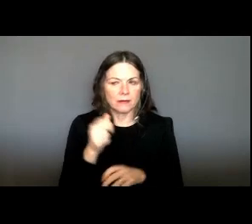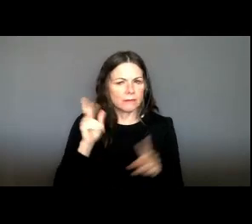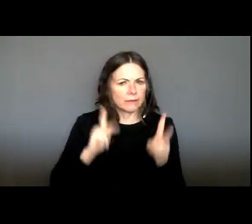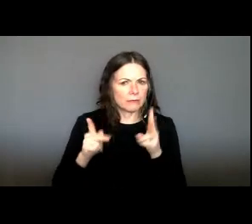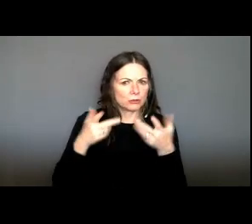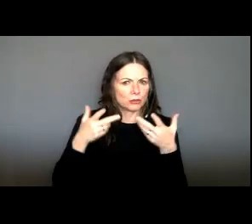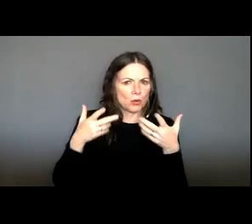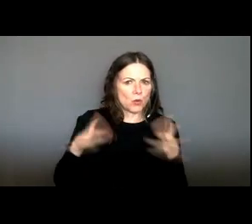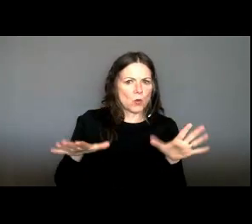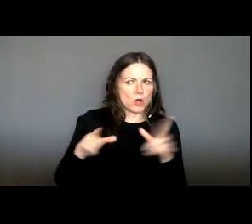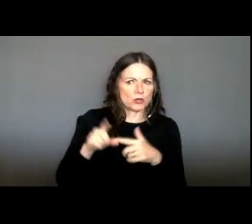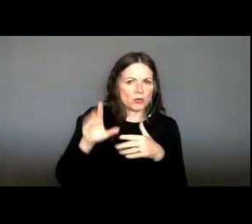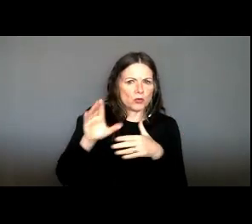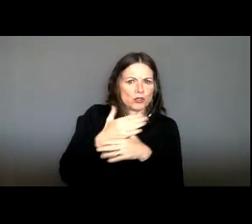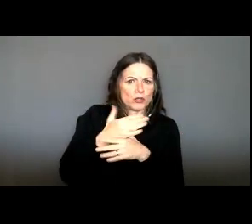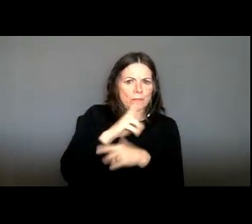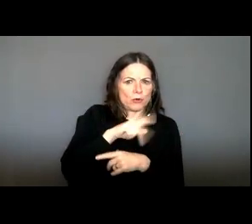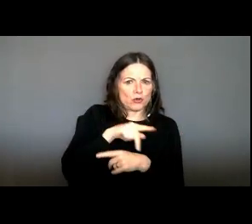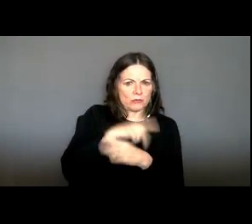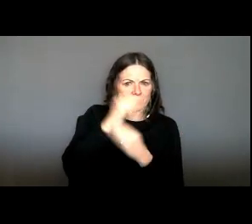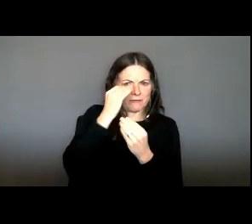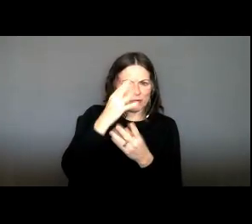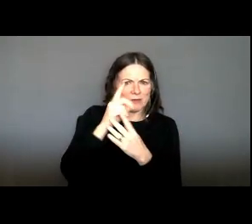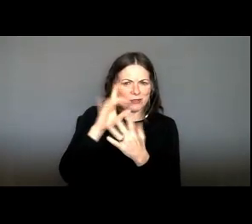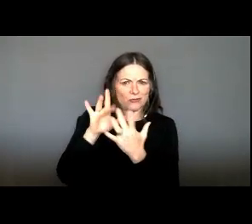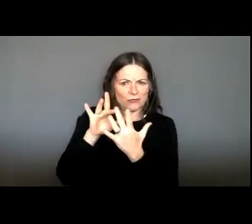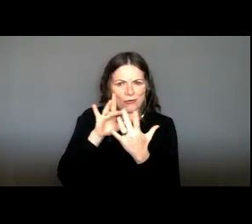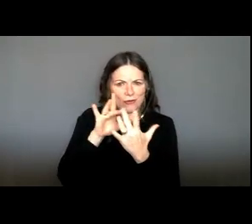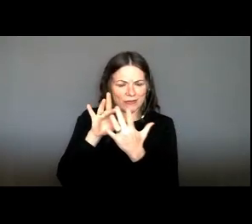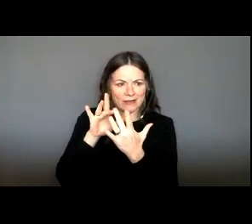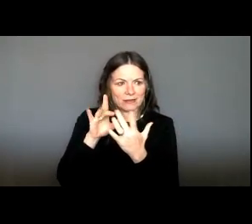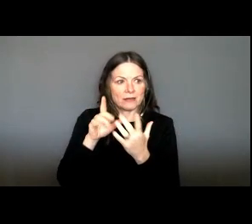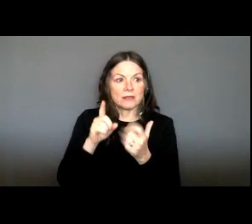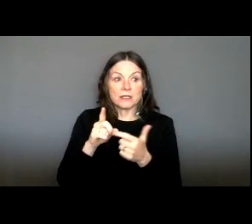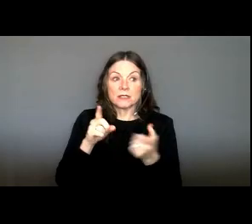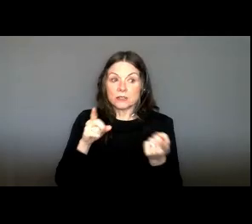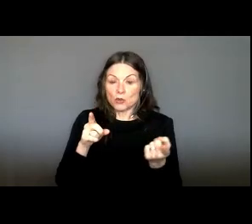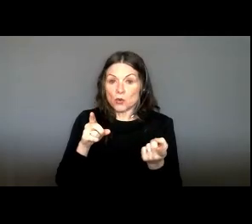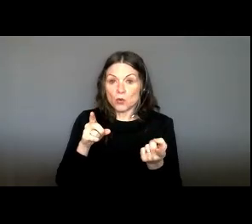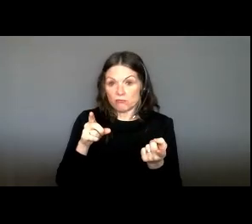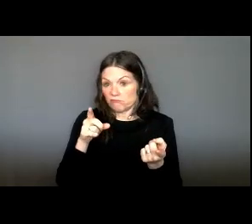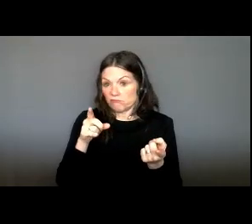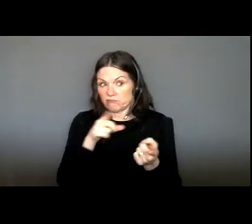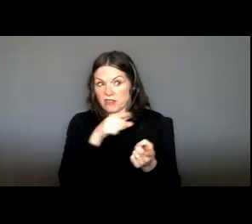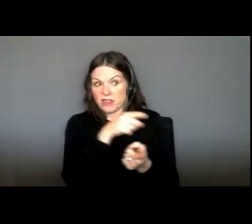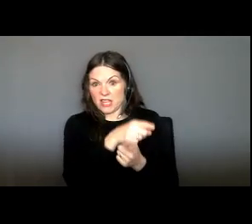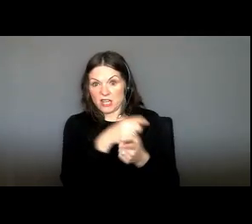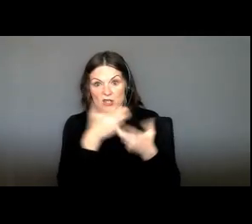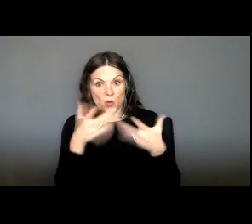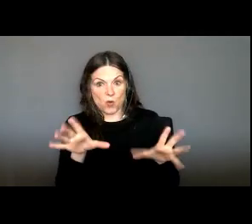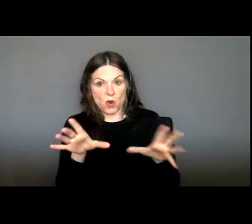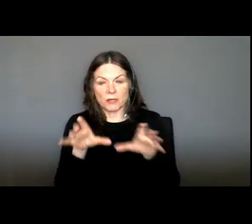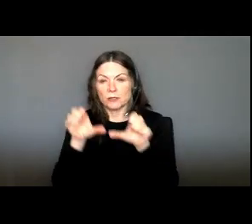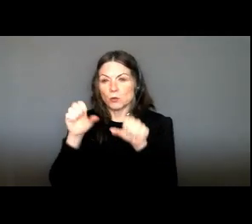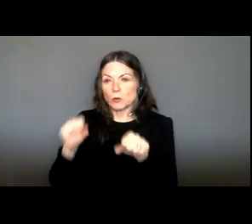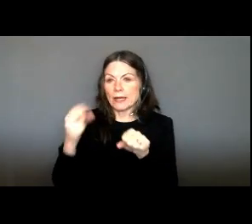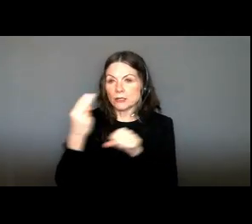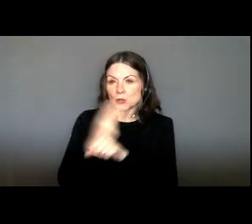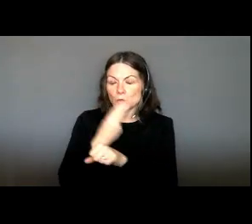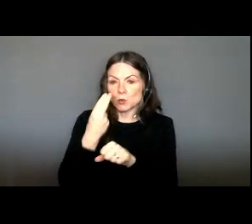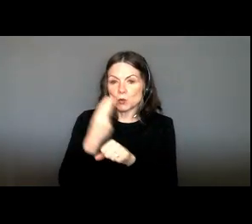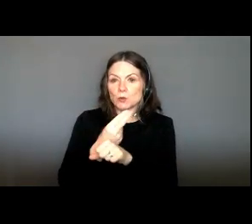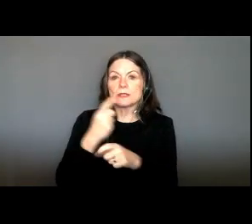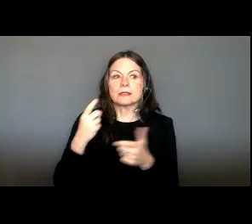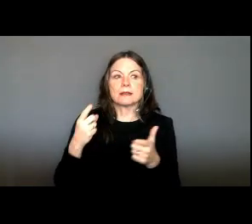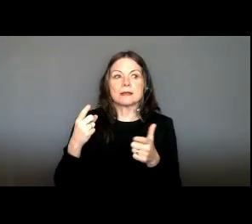personal information online. So if that is the case, you can use a different means of exploring benefits, such as